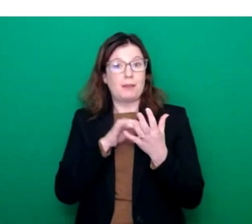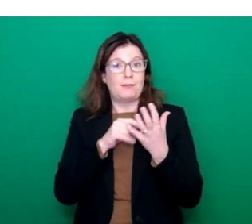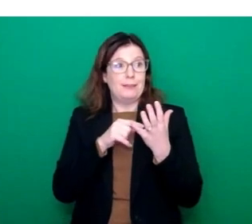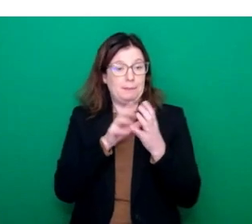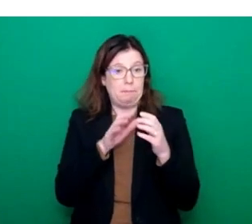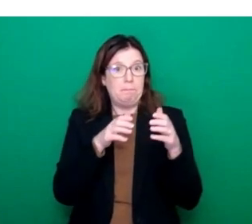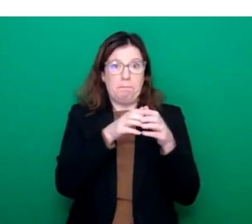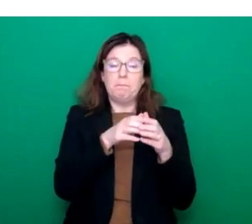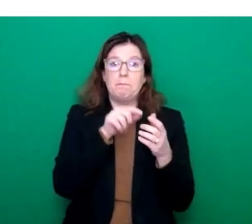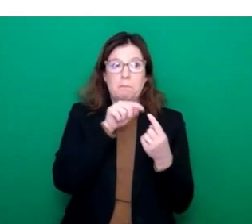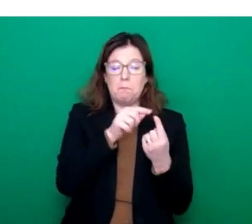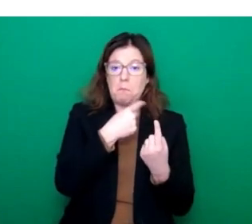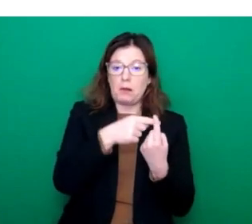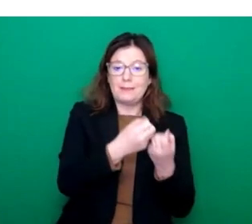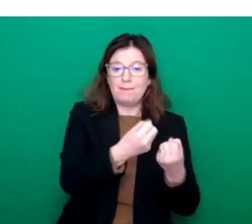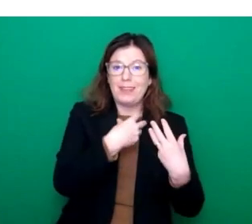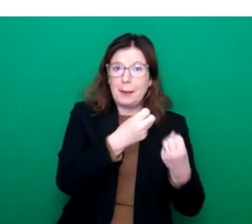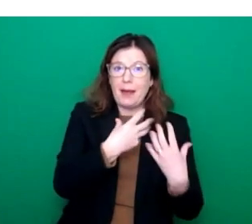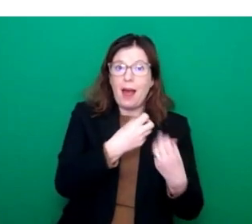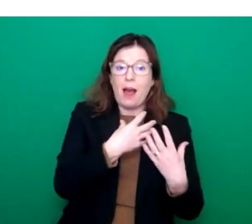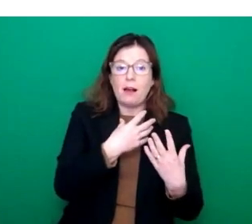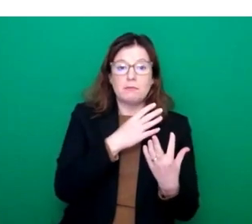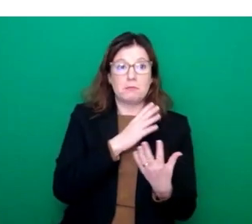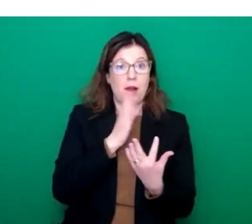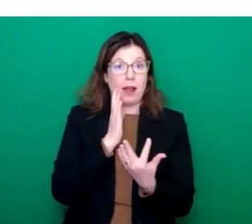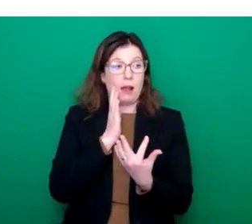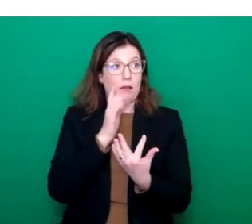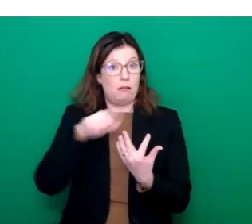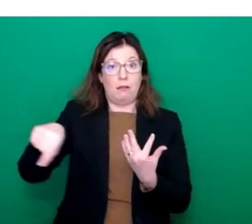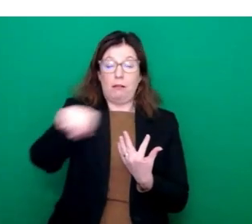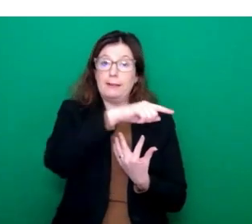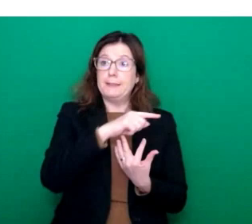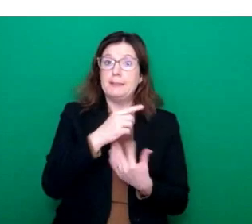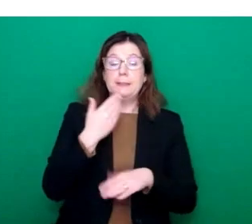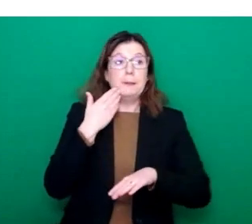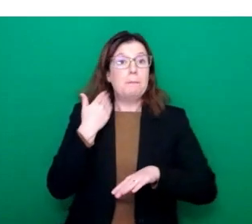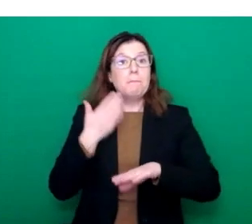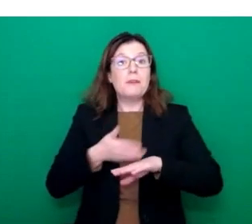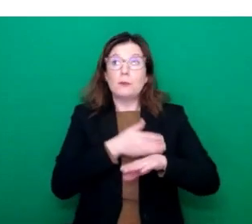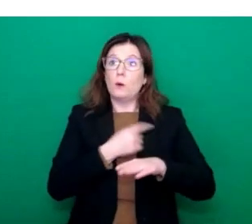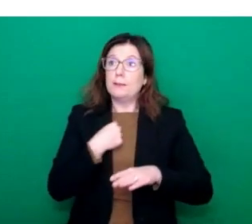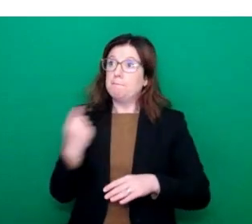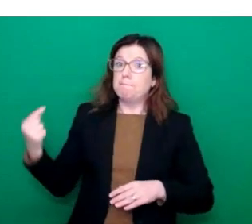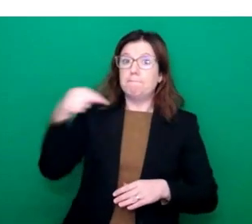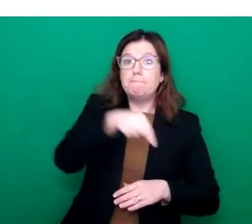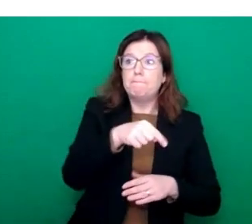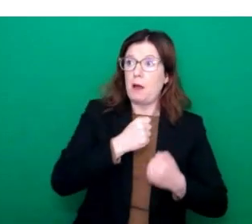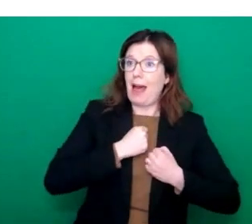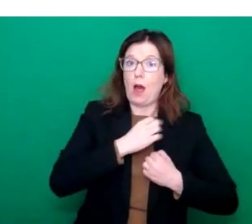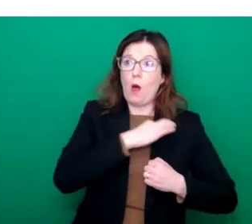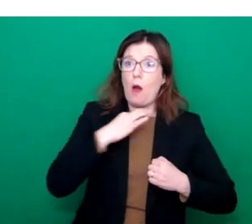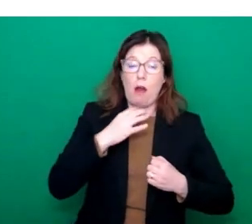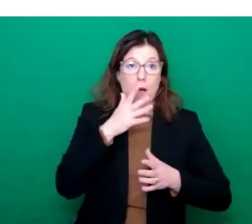feedback, adding to accessibility to people who perhaps weren't able to travel, weren't able to afford to